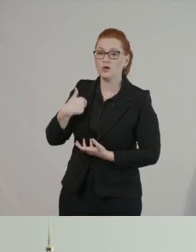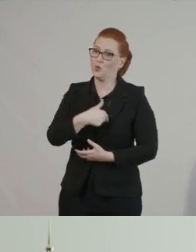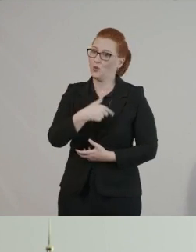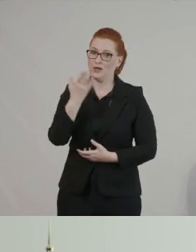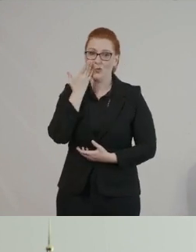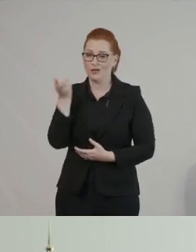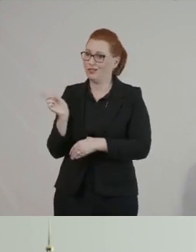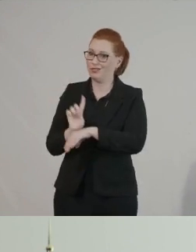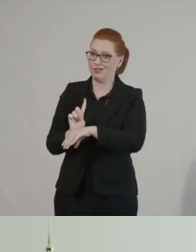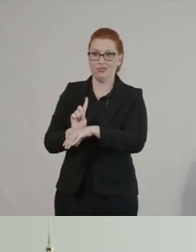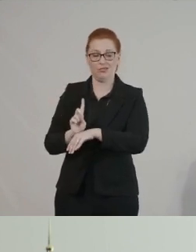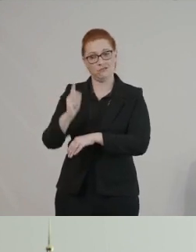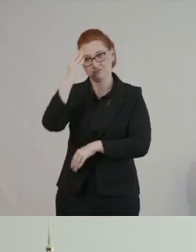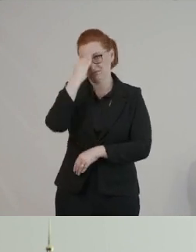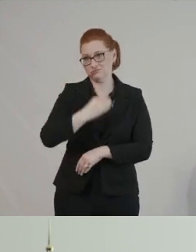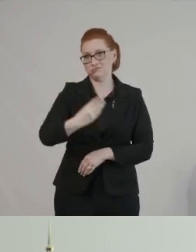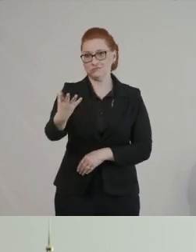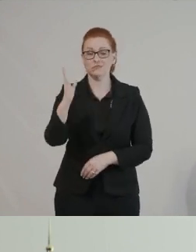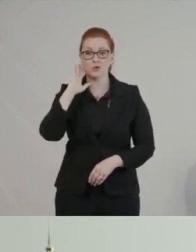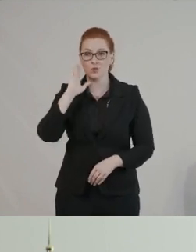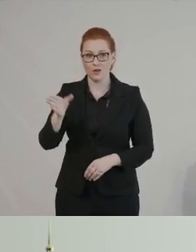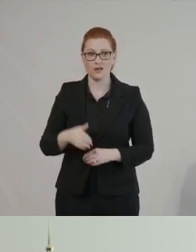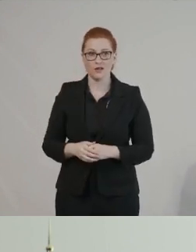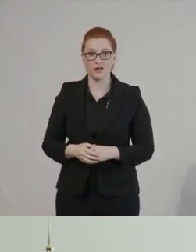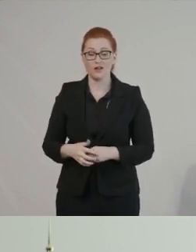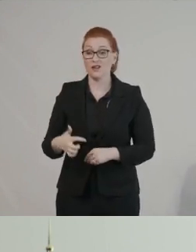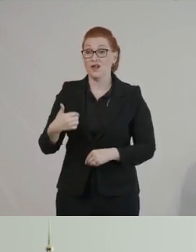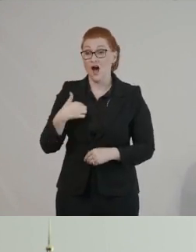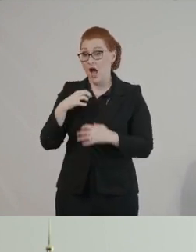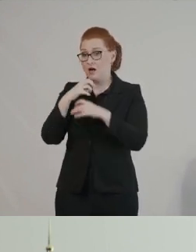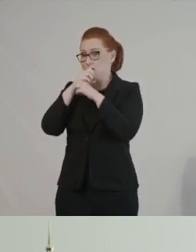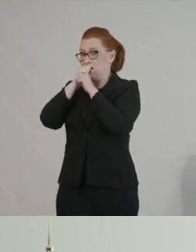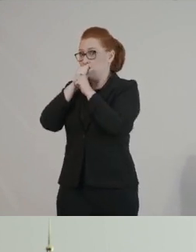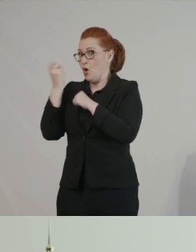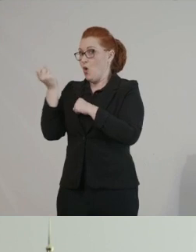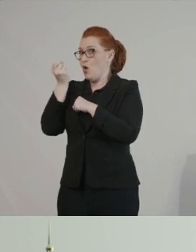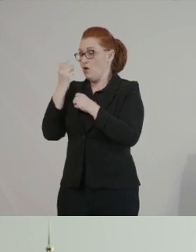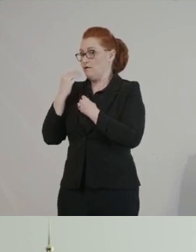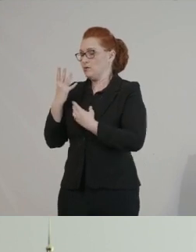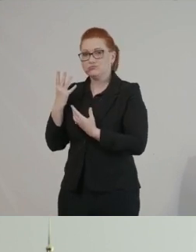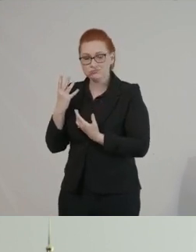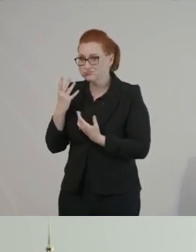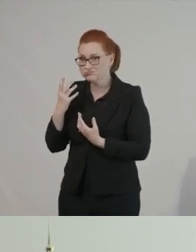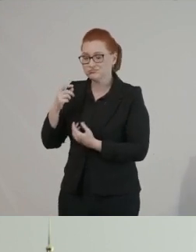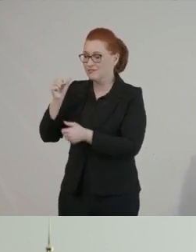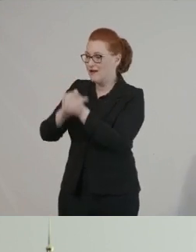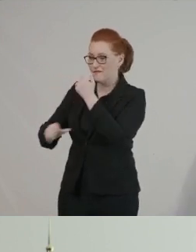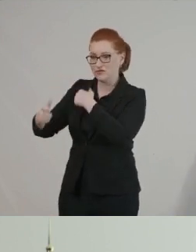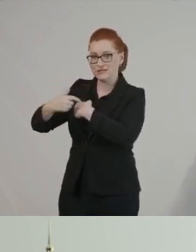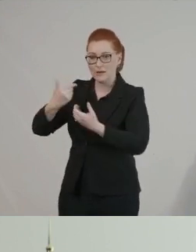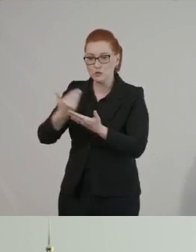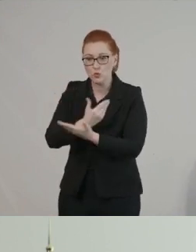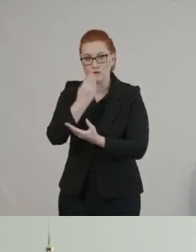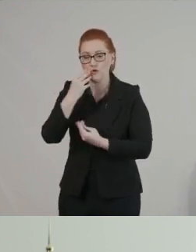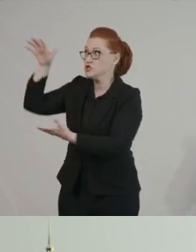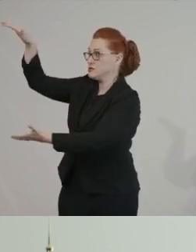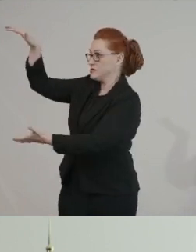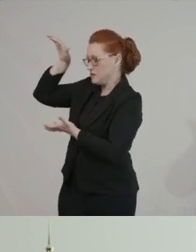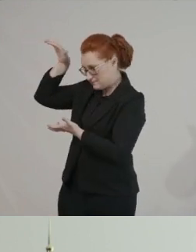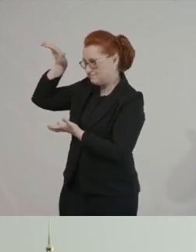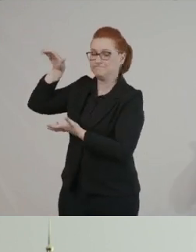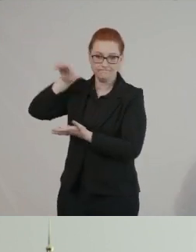okay? I want to over-communicate. When I have new knowledge, I want our citizens to have